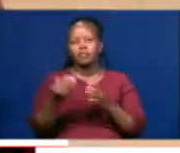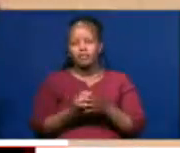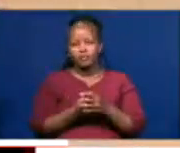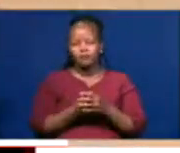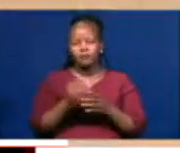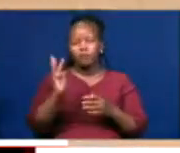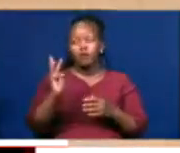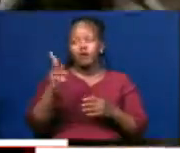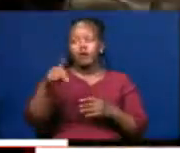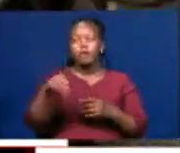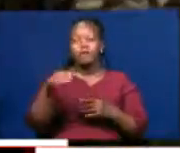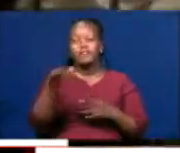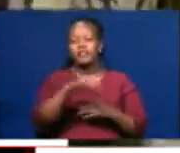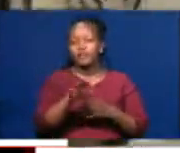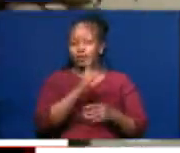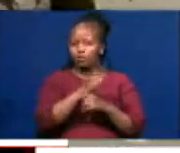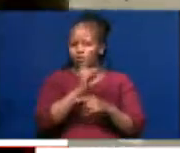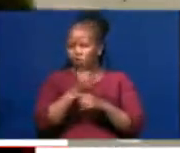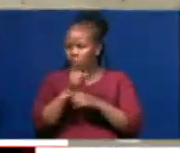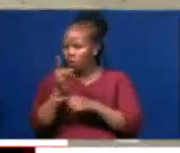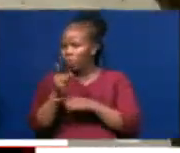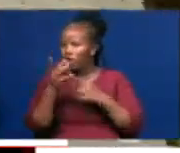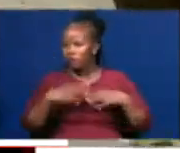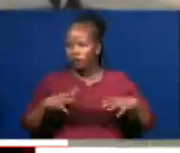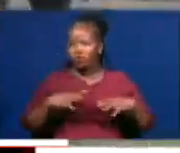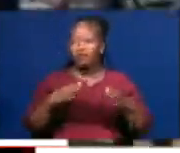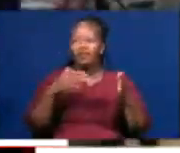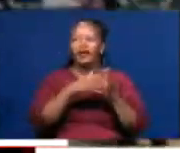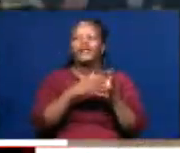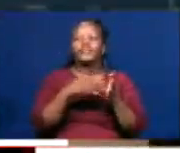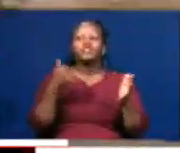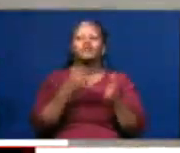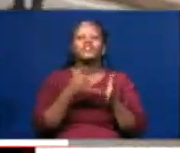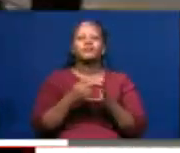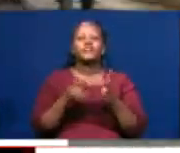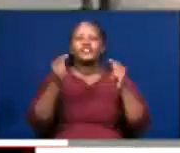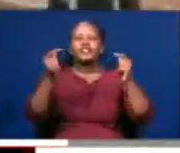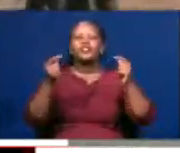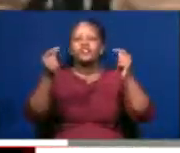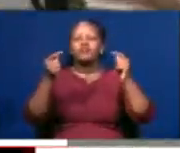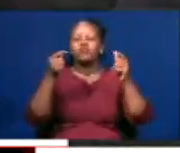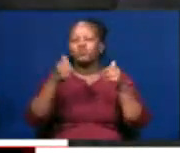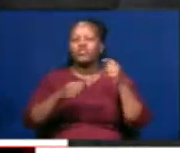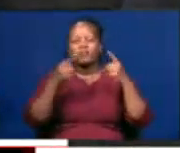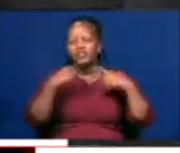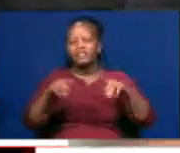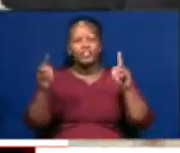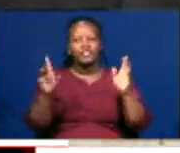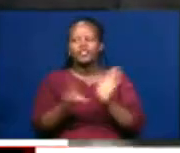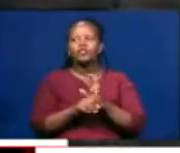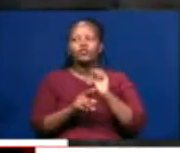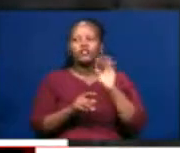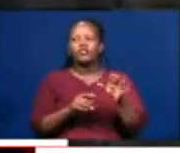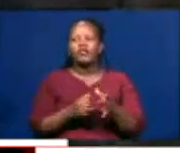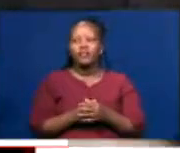Rahim Dawood has warned the locals against participating in the protests, which have since been declared unlawful. Naogopa